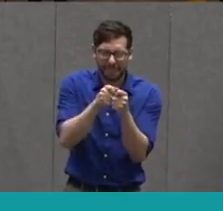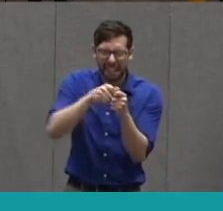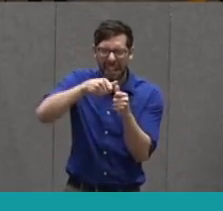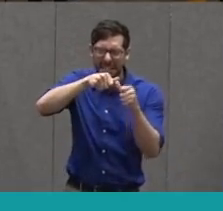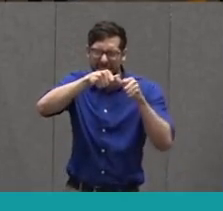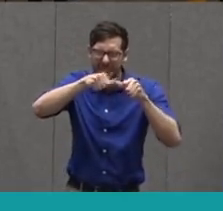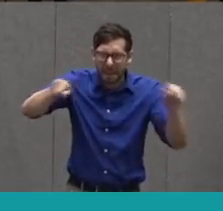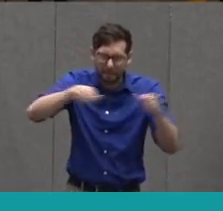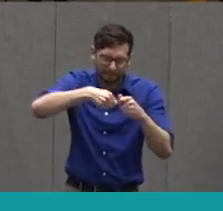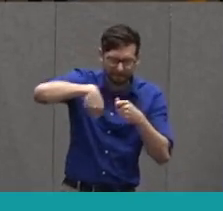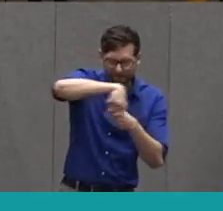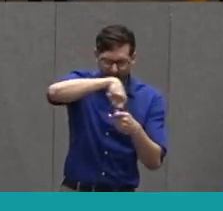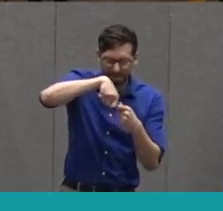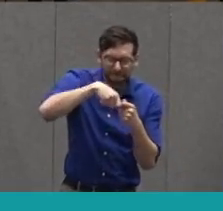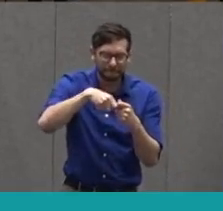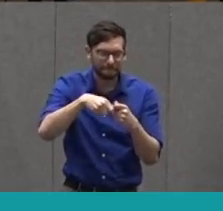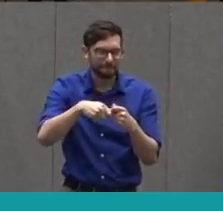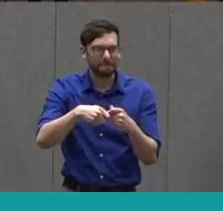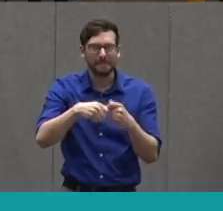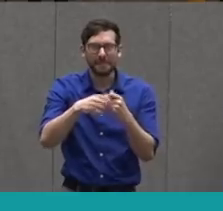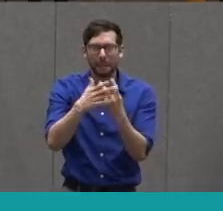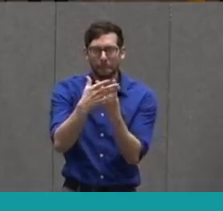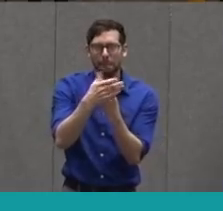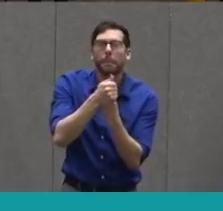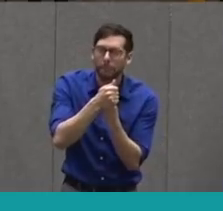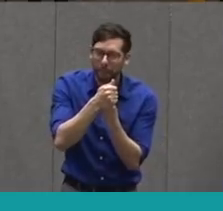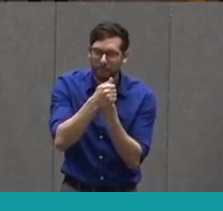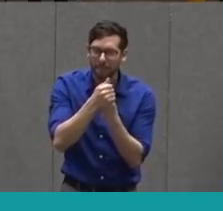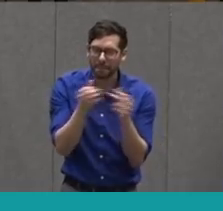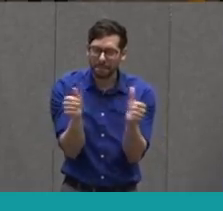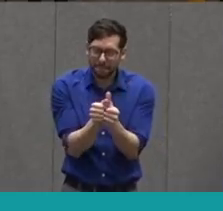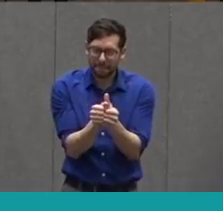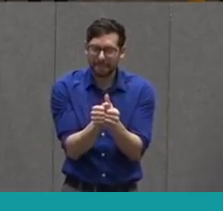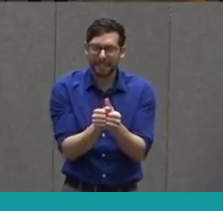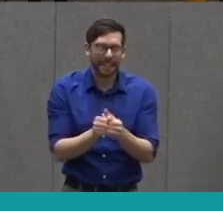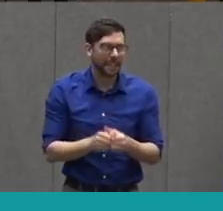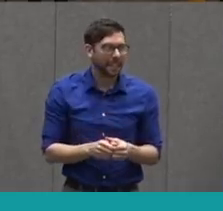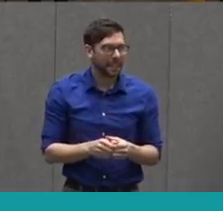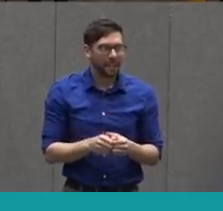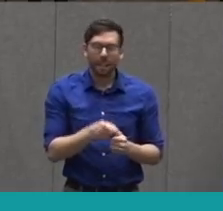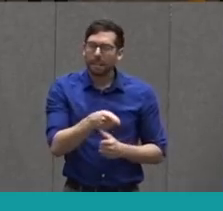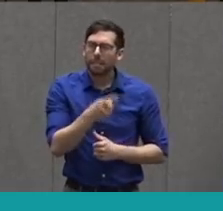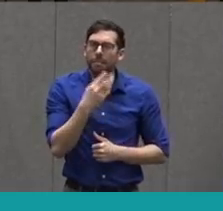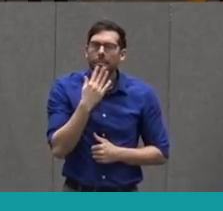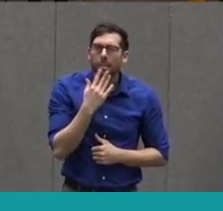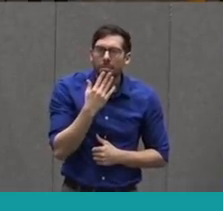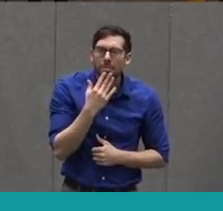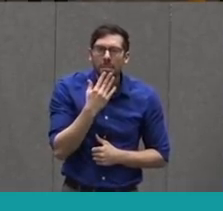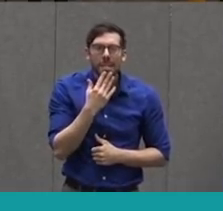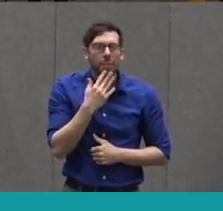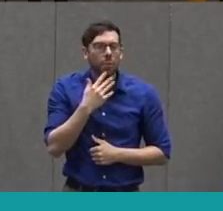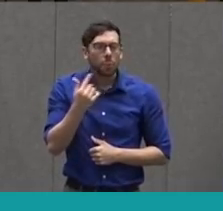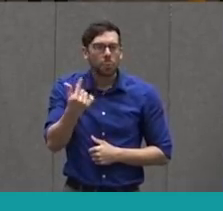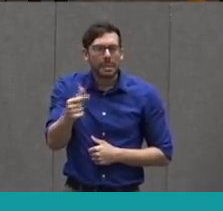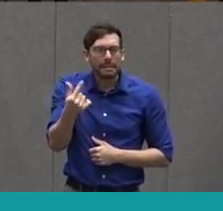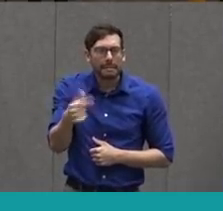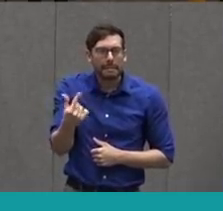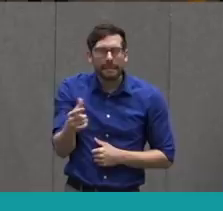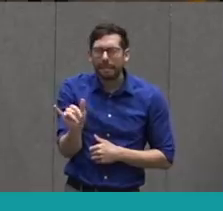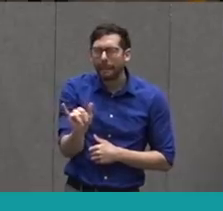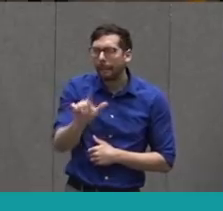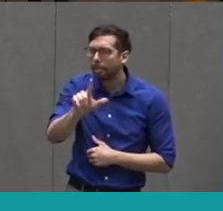green. I'd say maybe like a lime green. It's pretty flexible. Again, the spoon